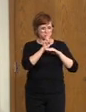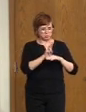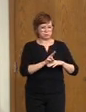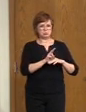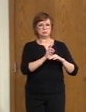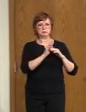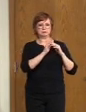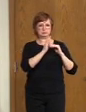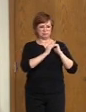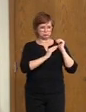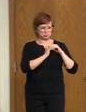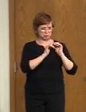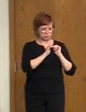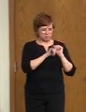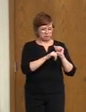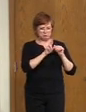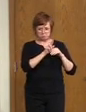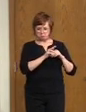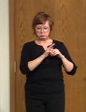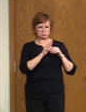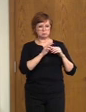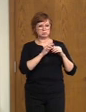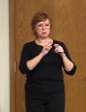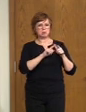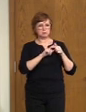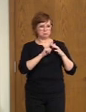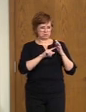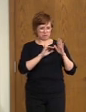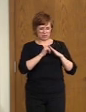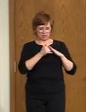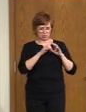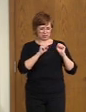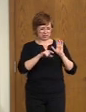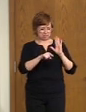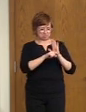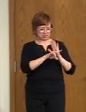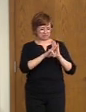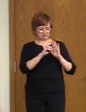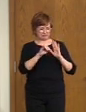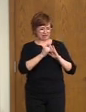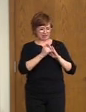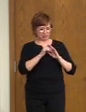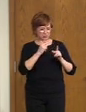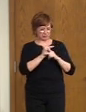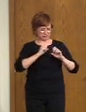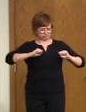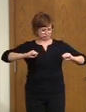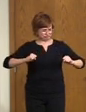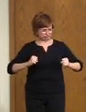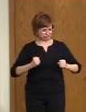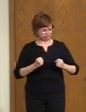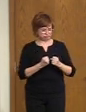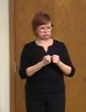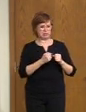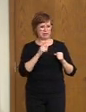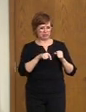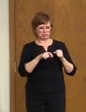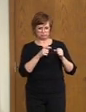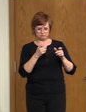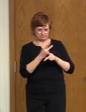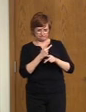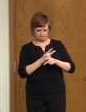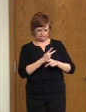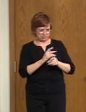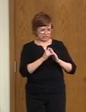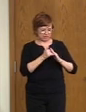management, whether it can even be transported small distances, that will be the approach with the Pfizer product, but there will be limited